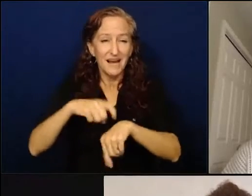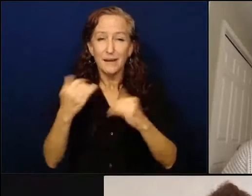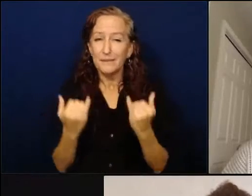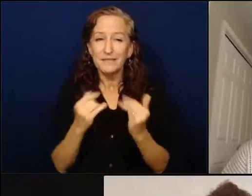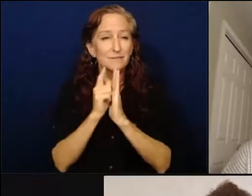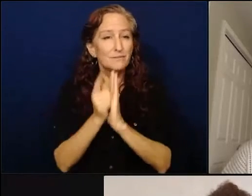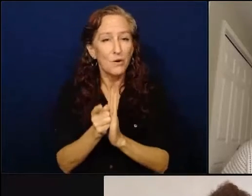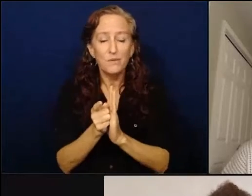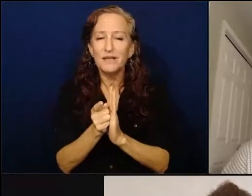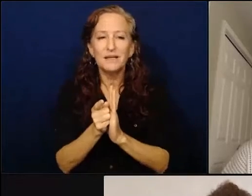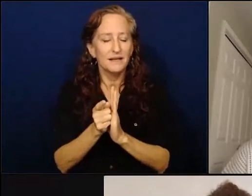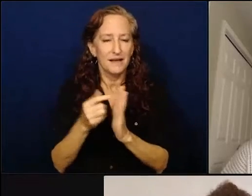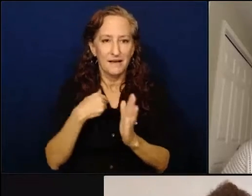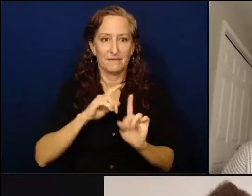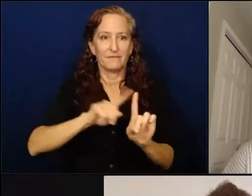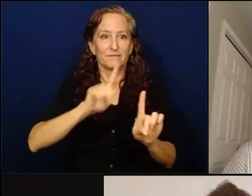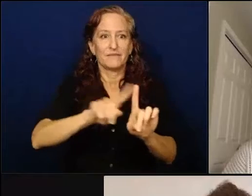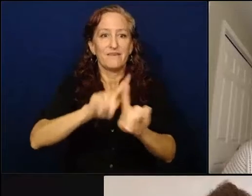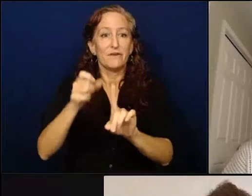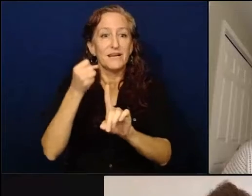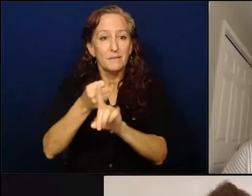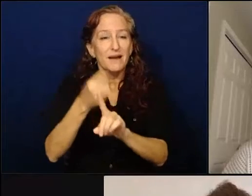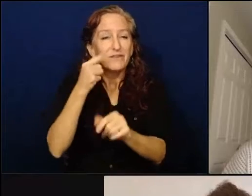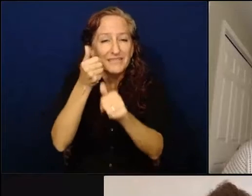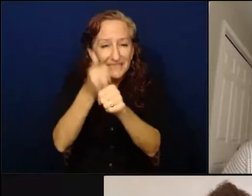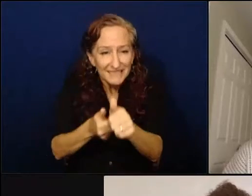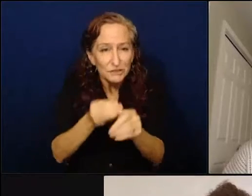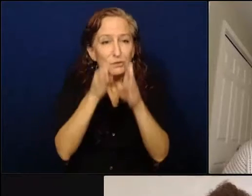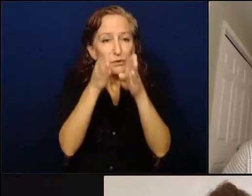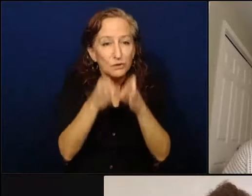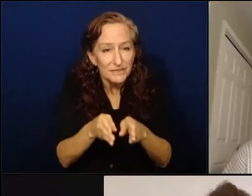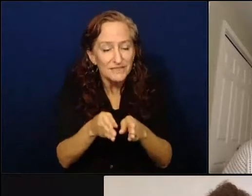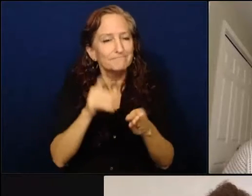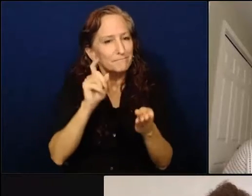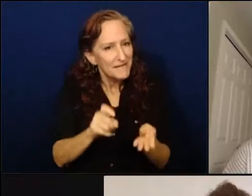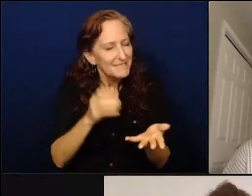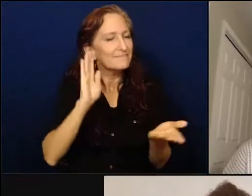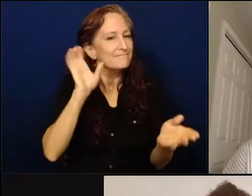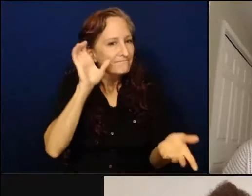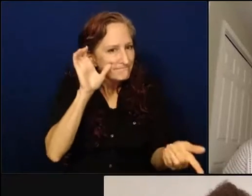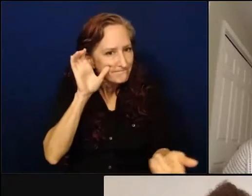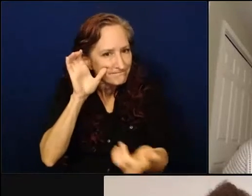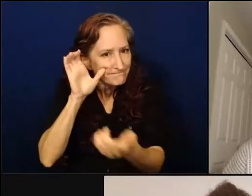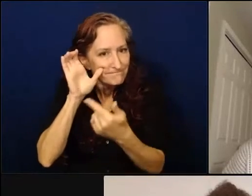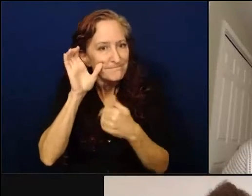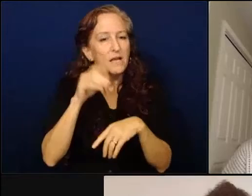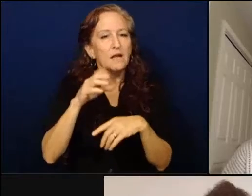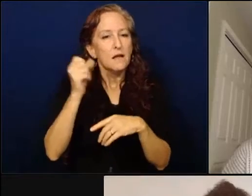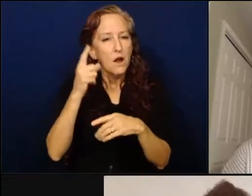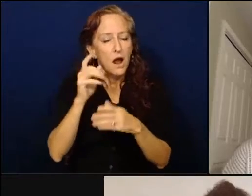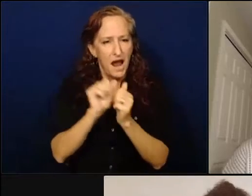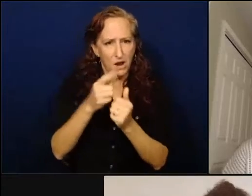is just creating a bunch of different impacts for your employees, and to make sure that you're being pretty granular about how you're thinking about